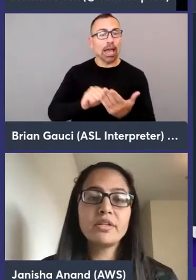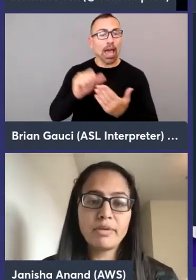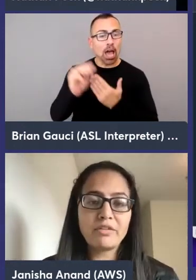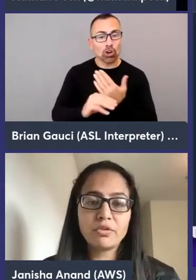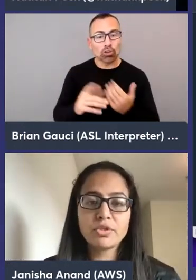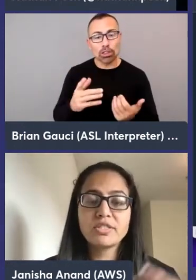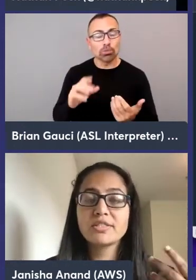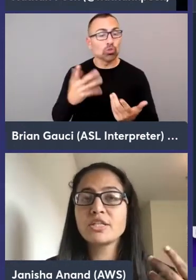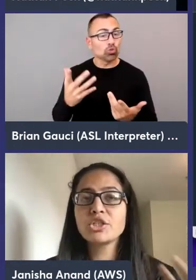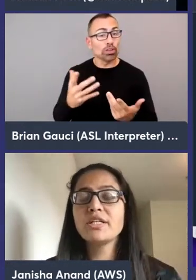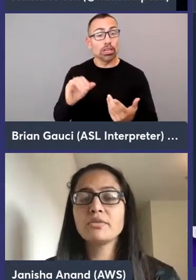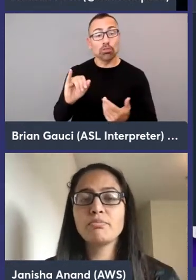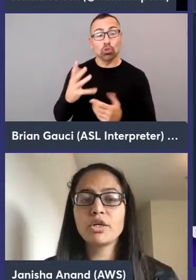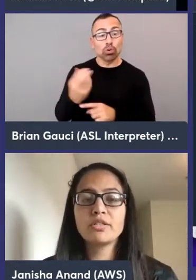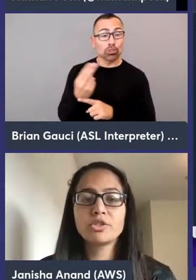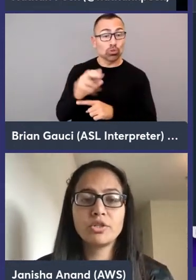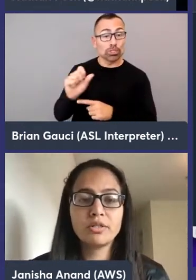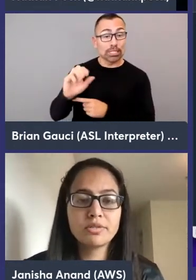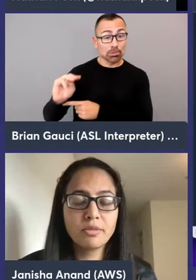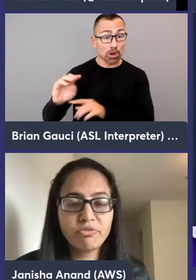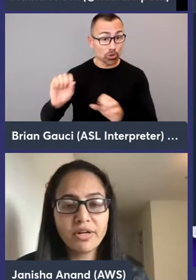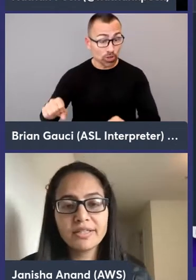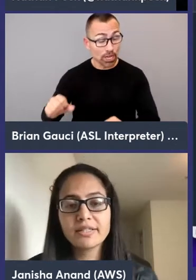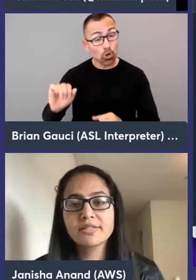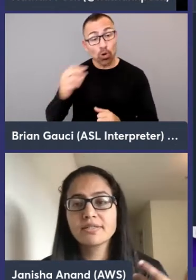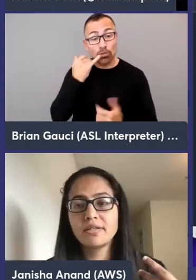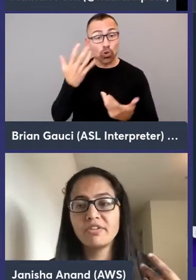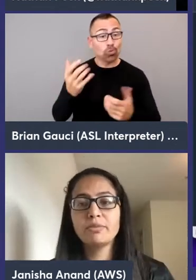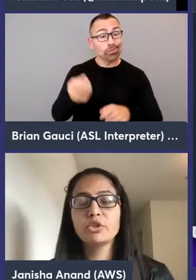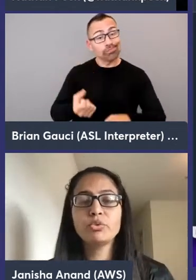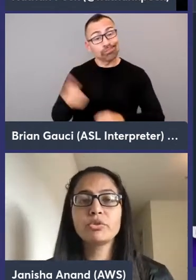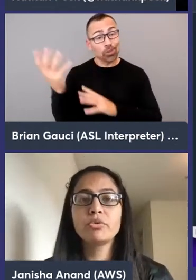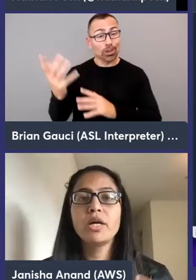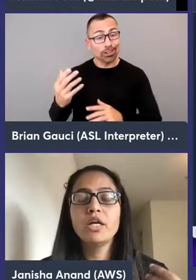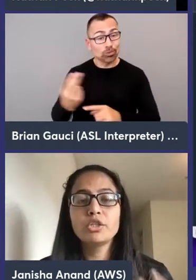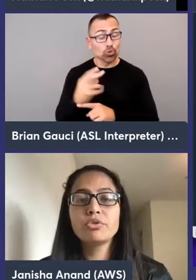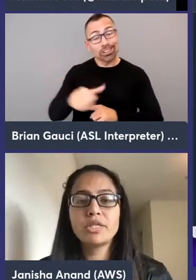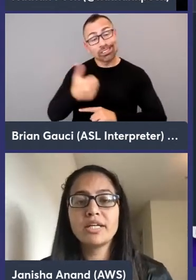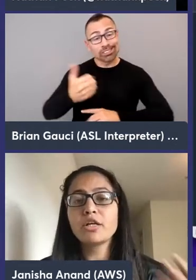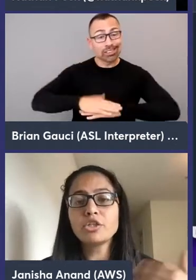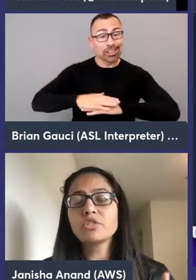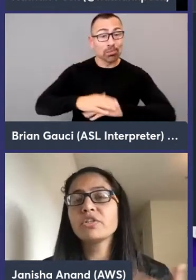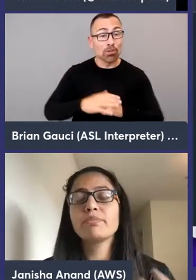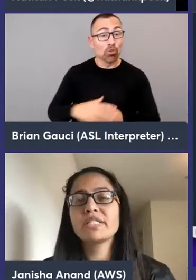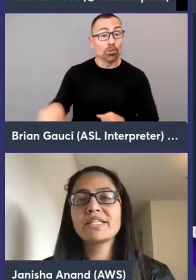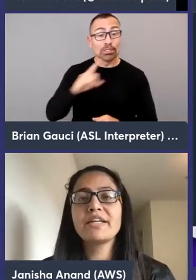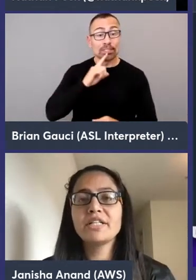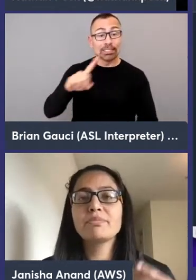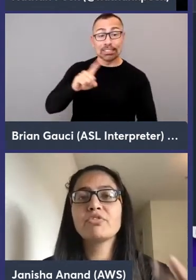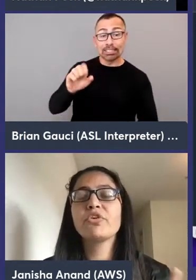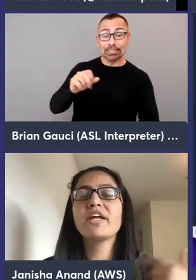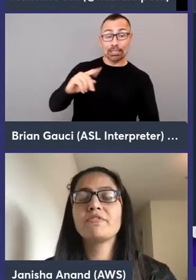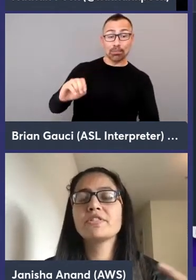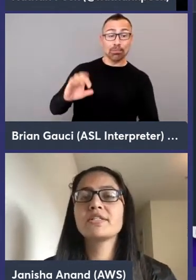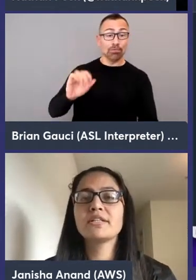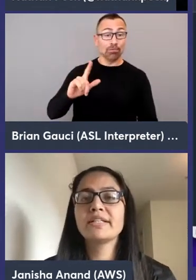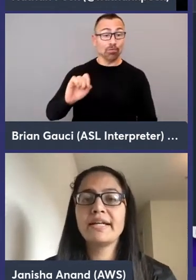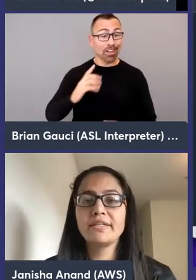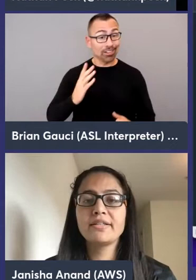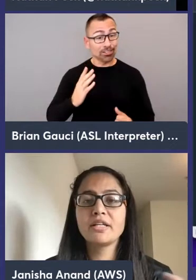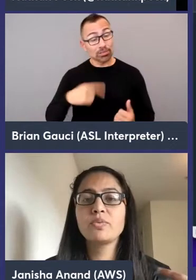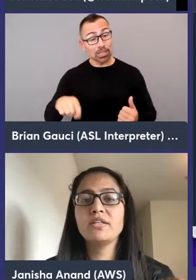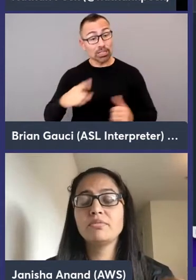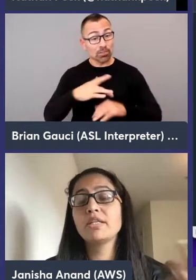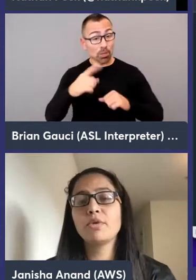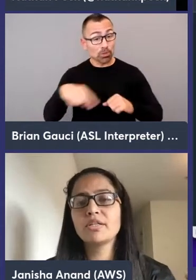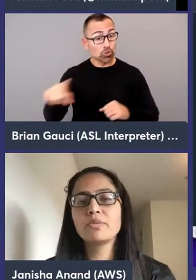it in another platform. So it's essentially a model zip file that is available to you to take, and not just for the best candidate, but for every single